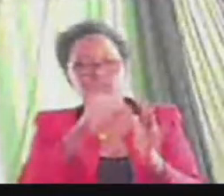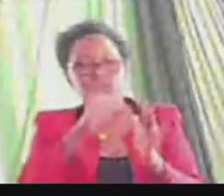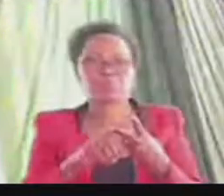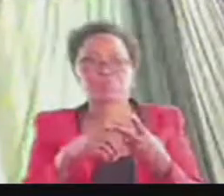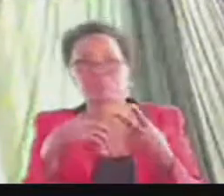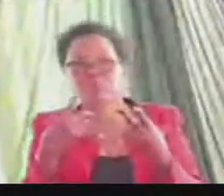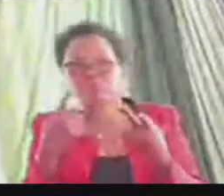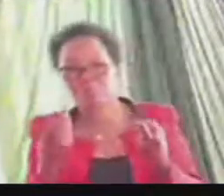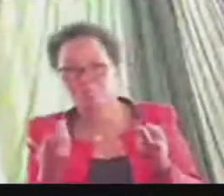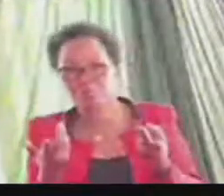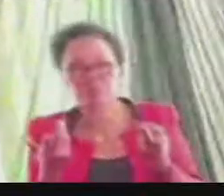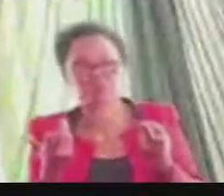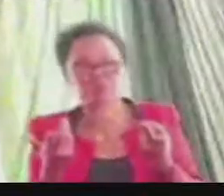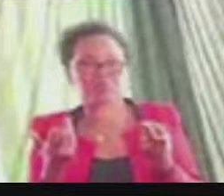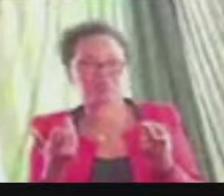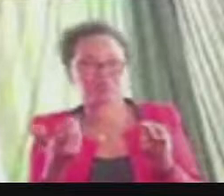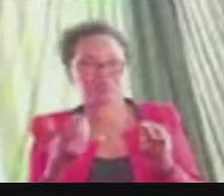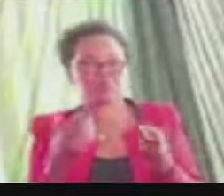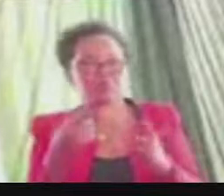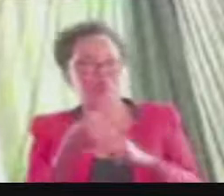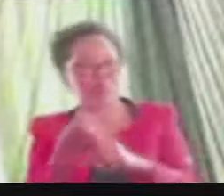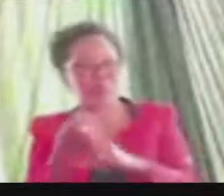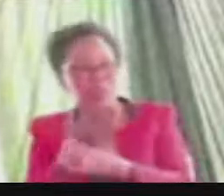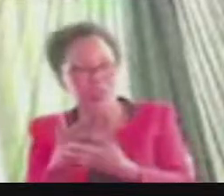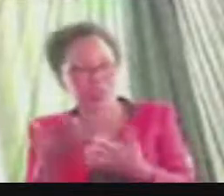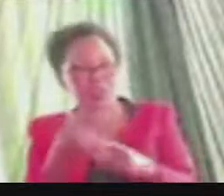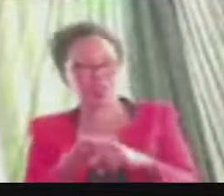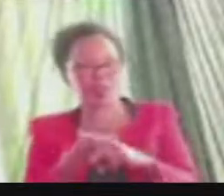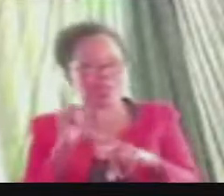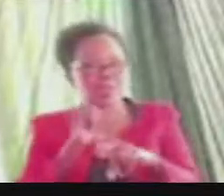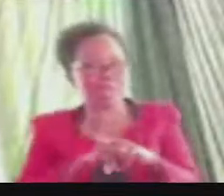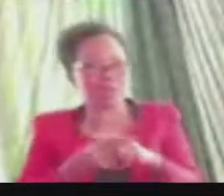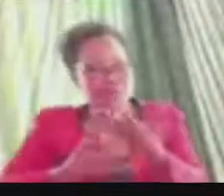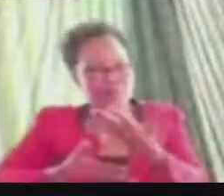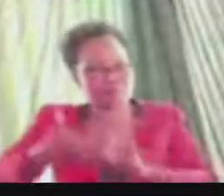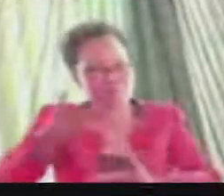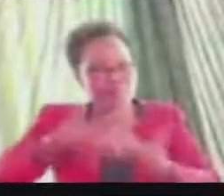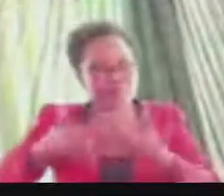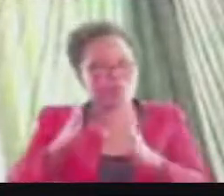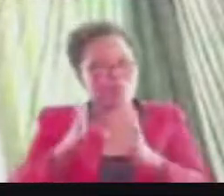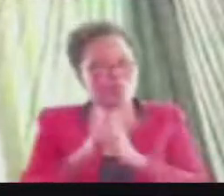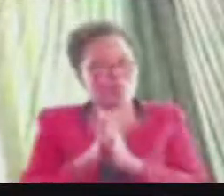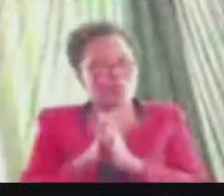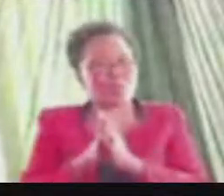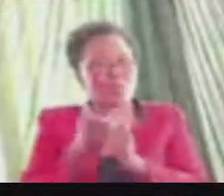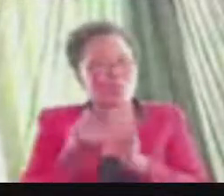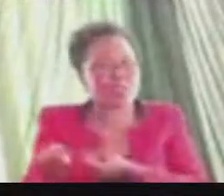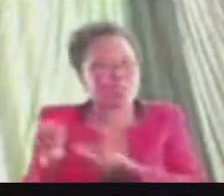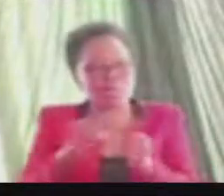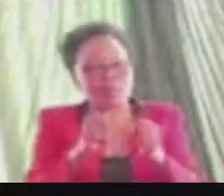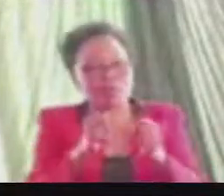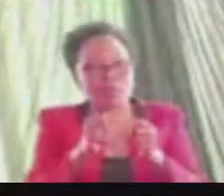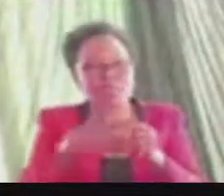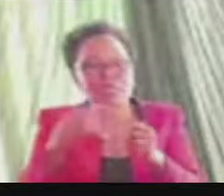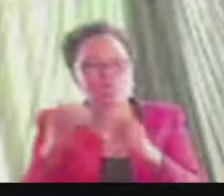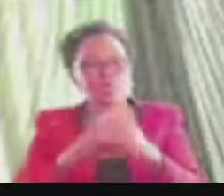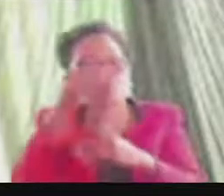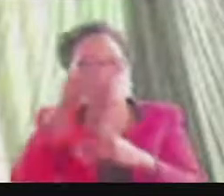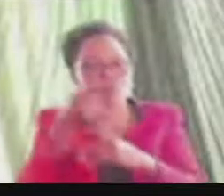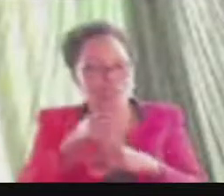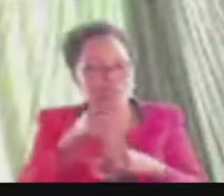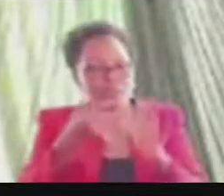that, but when it comes to interacting with the system, for many lawyers, it goes beyond that. There's the e-filing, for